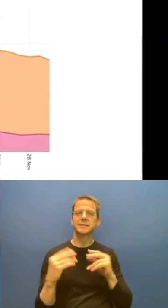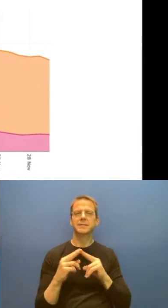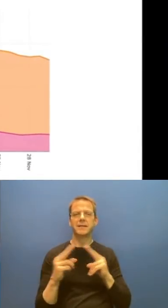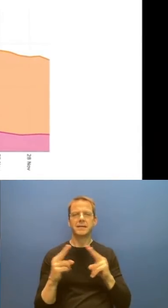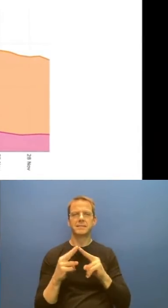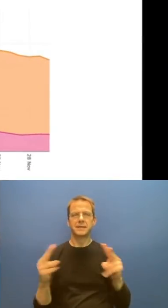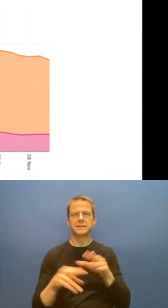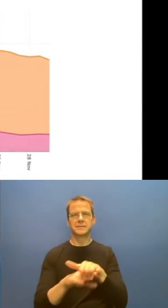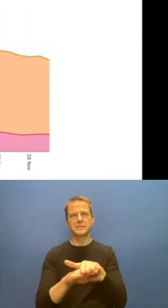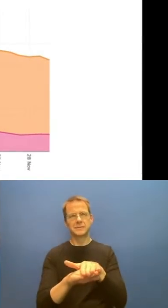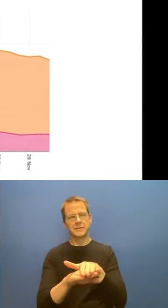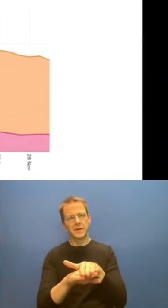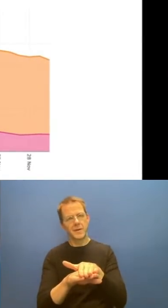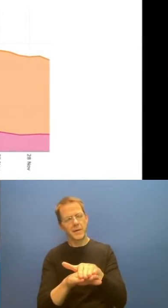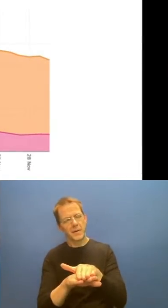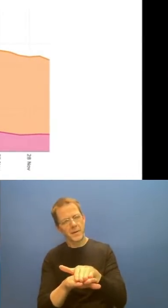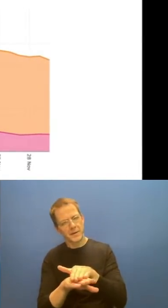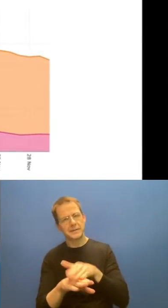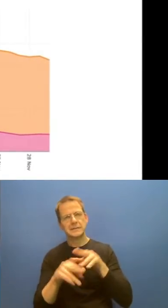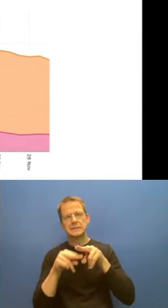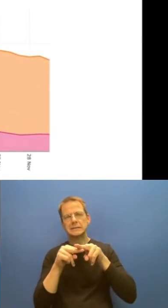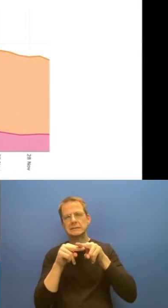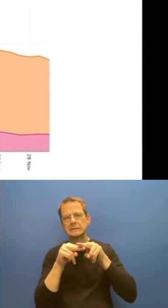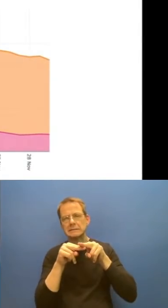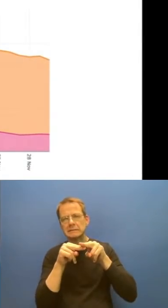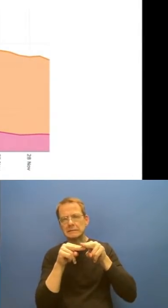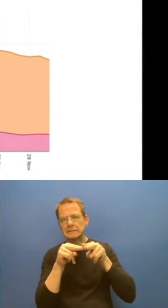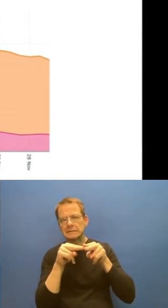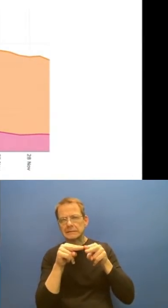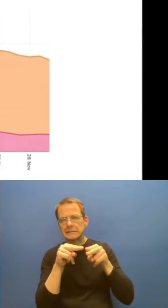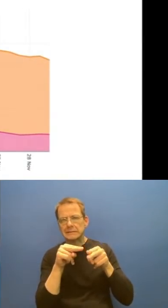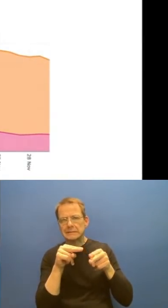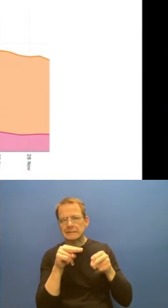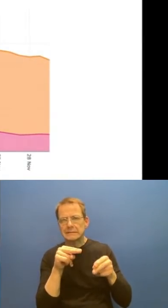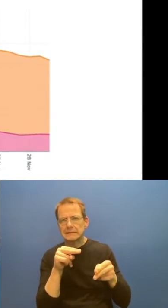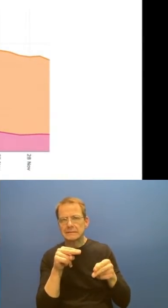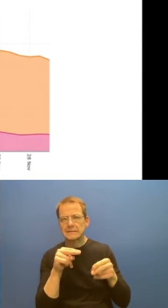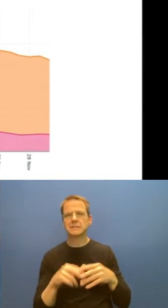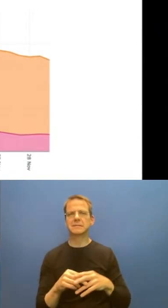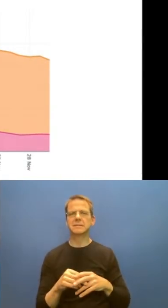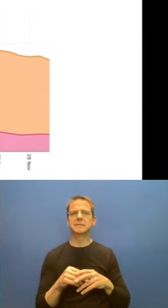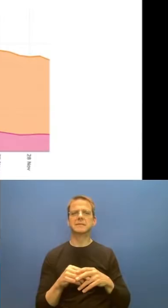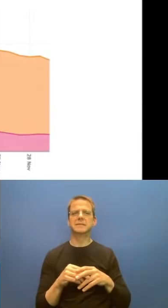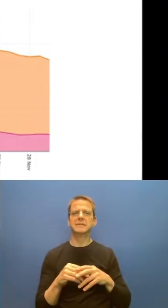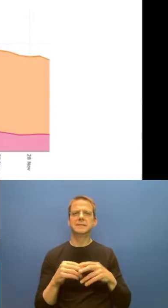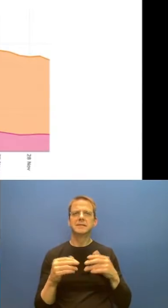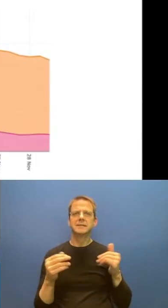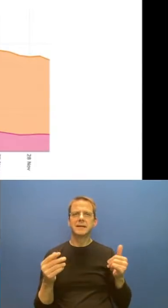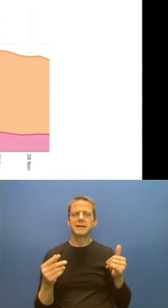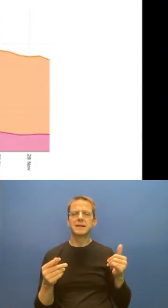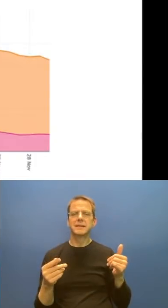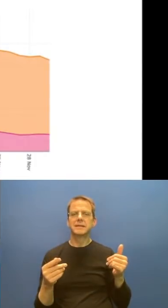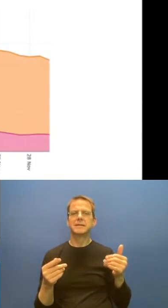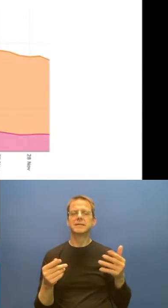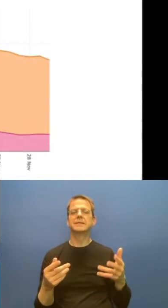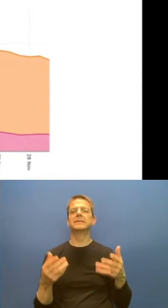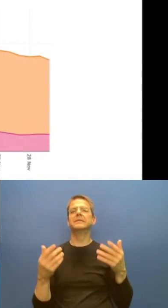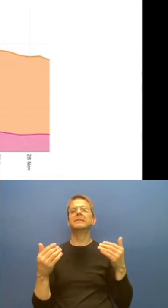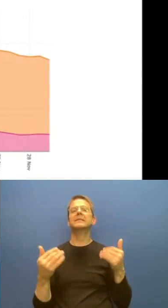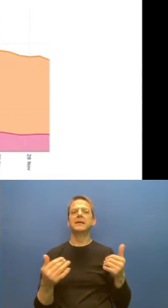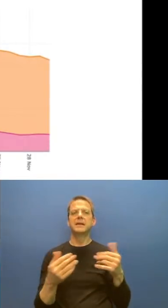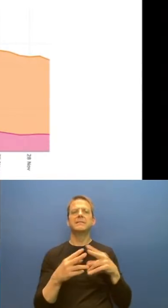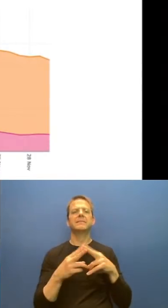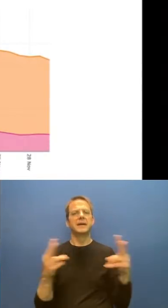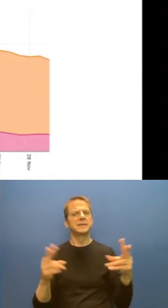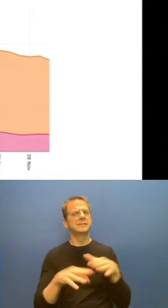in our inpatients, and then down 2 in the ICUs, again, dropping, but very slowly, much slower